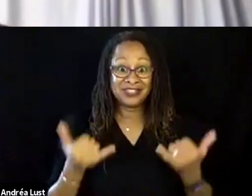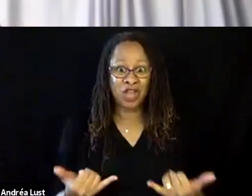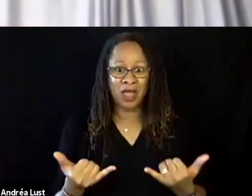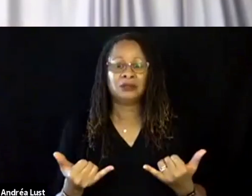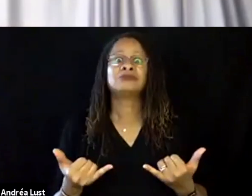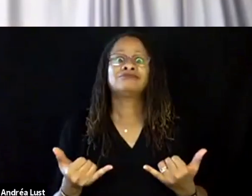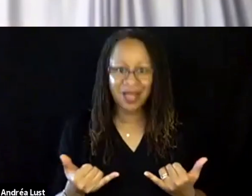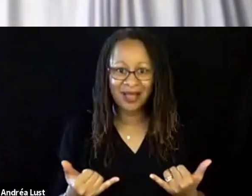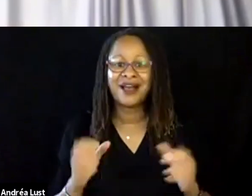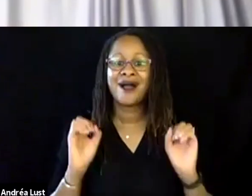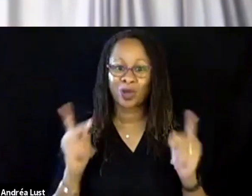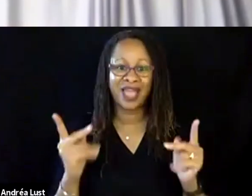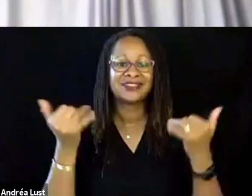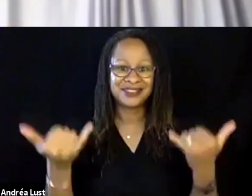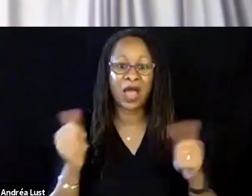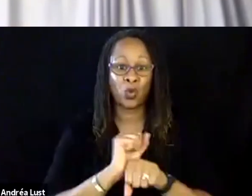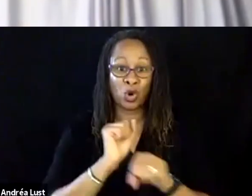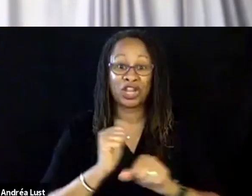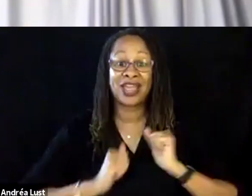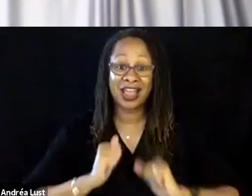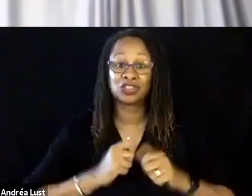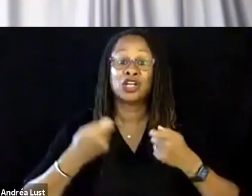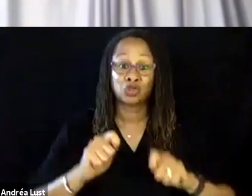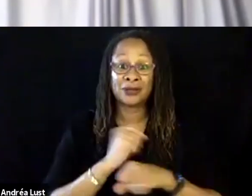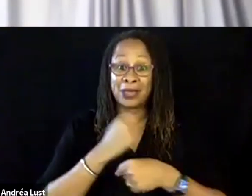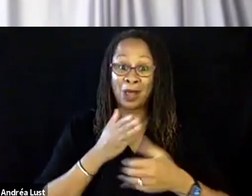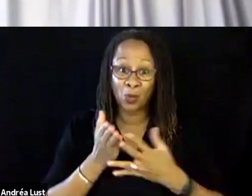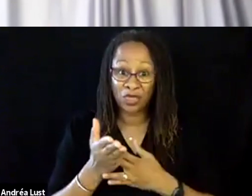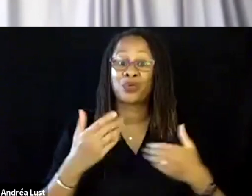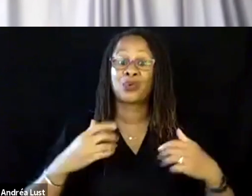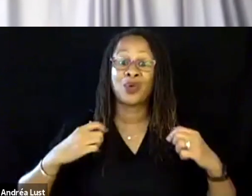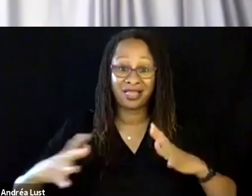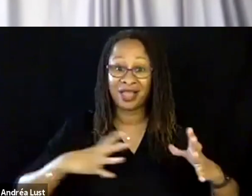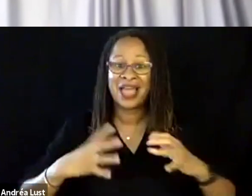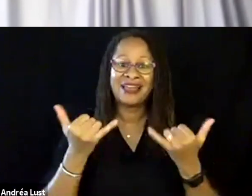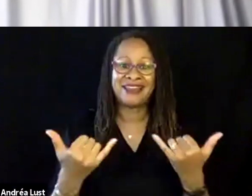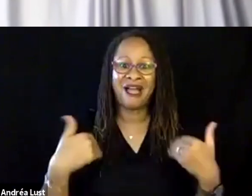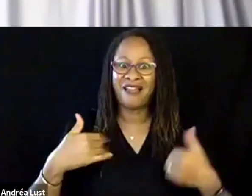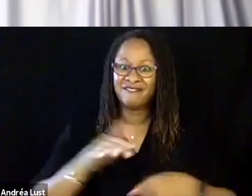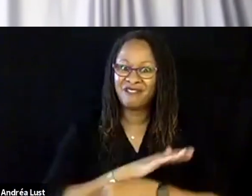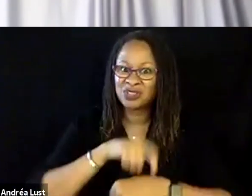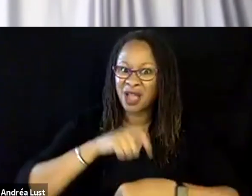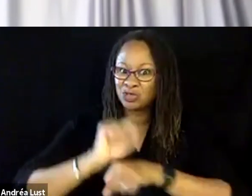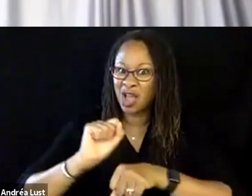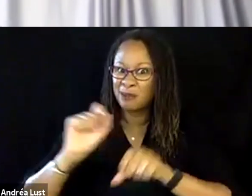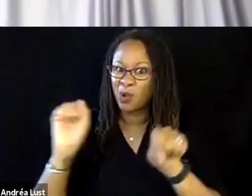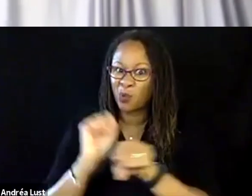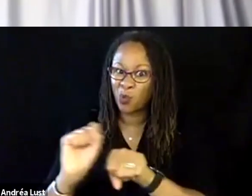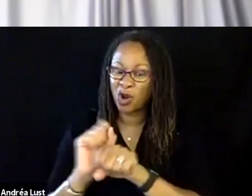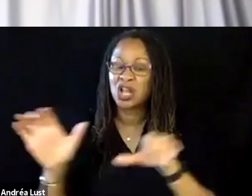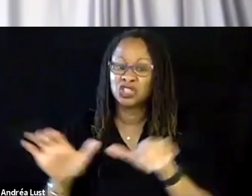oh, okay, I'm a working actress trying to make my way through Hollywood. And now I have a full-time job where I can work